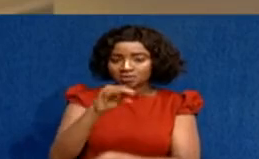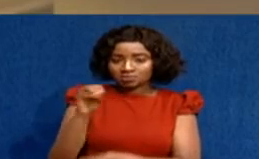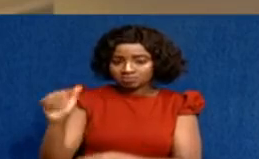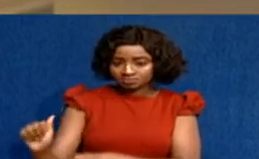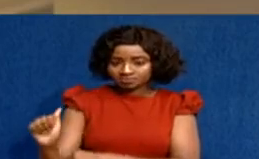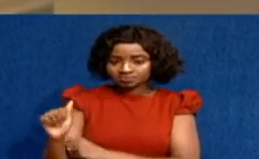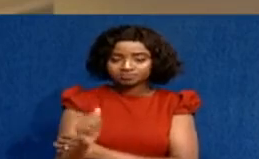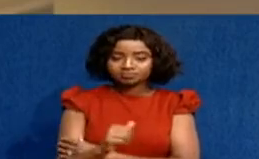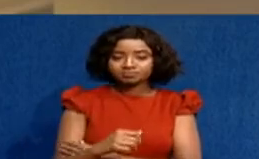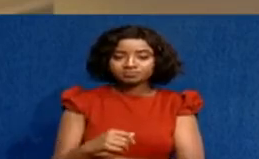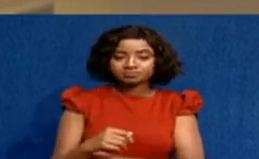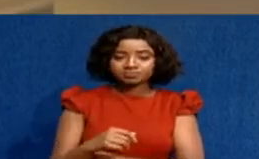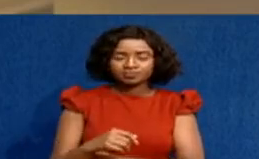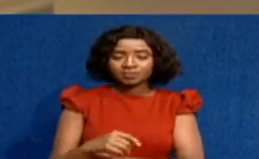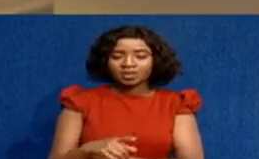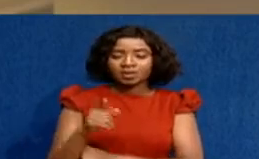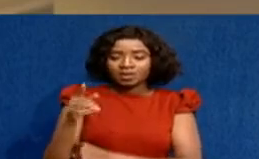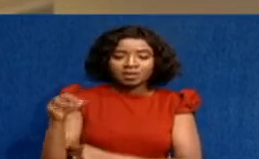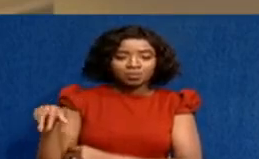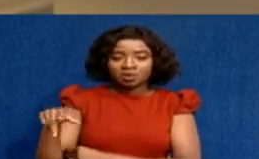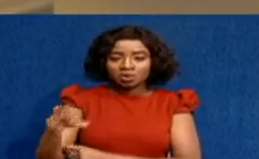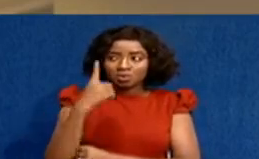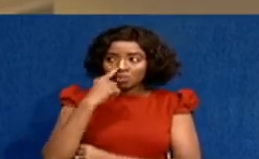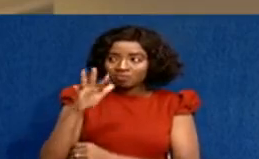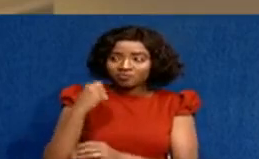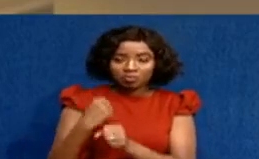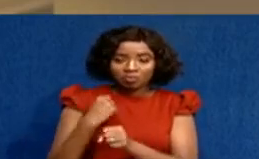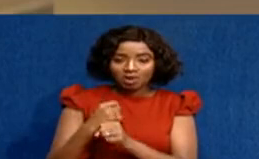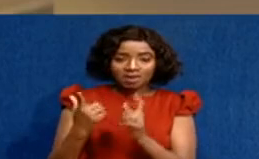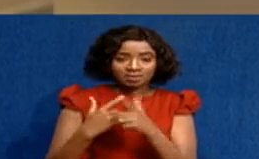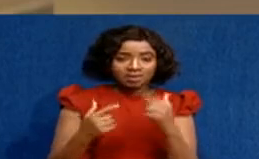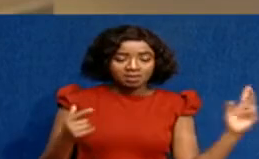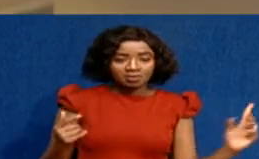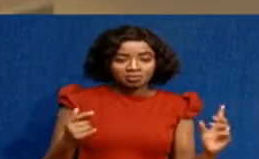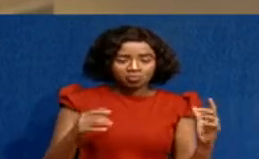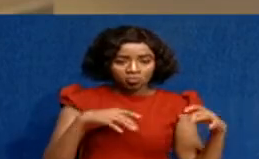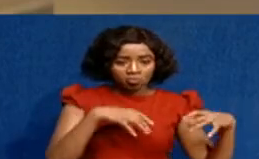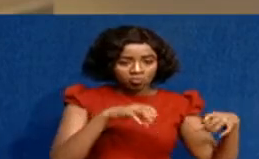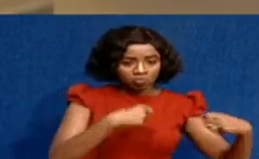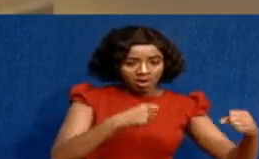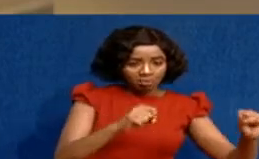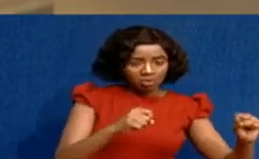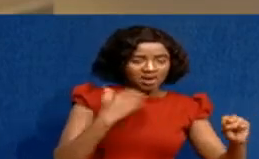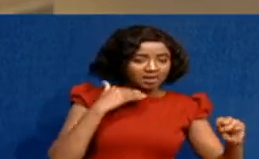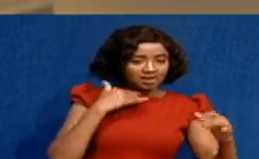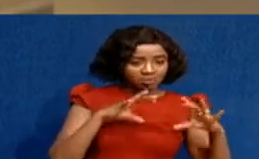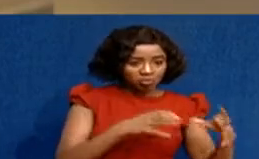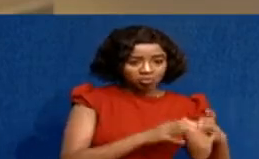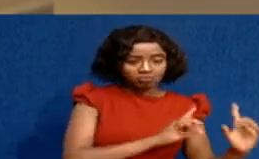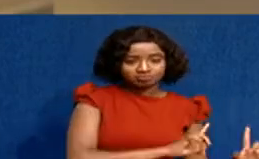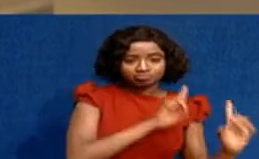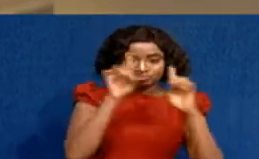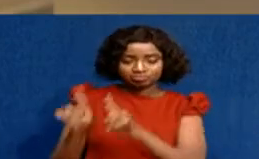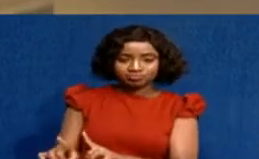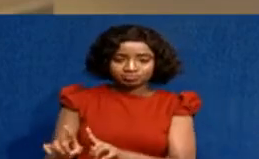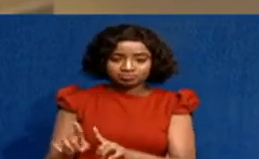Immigration, or Migration rather, was walking home from work Friday evening when he was accosted by a gang of three near his residence